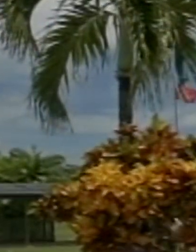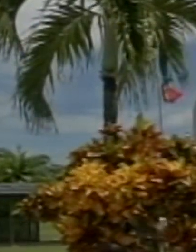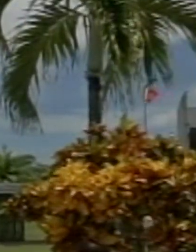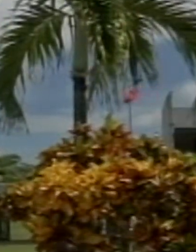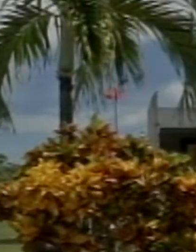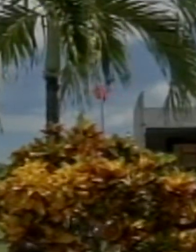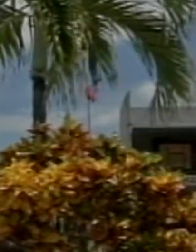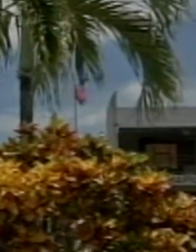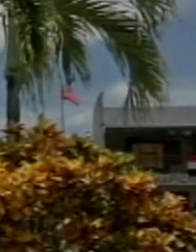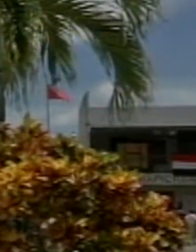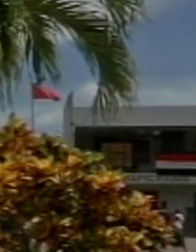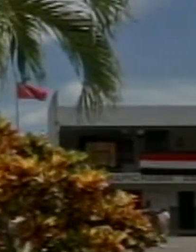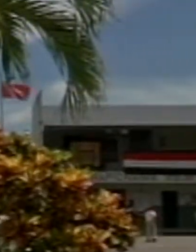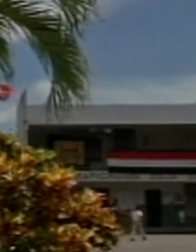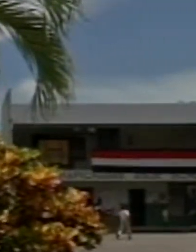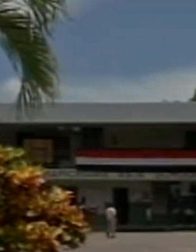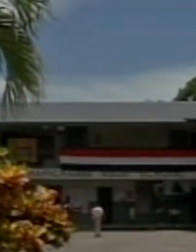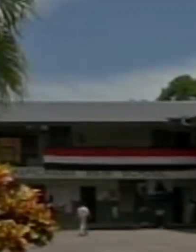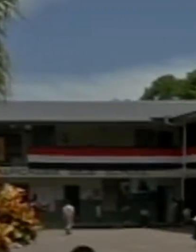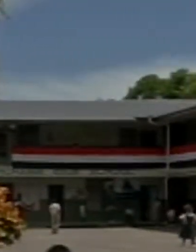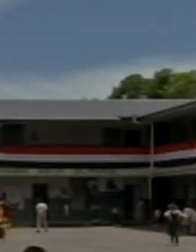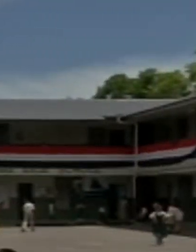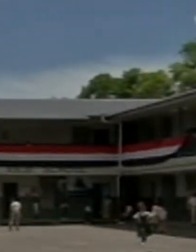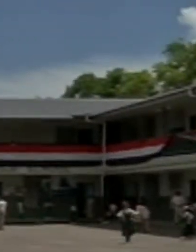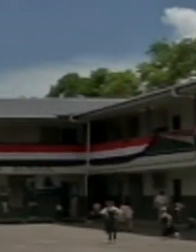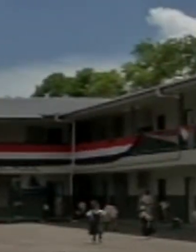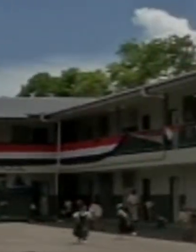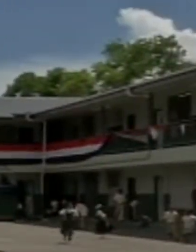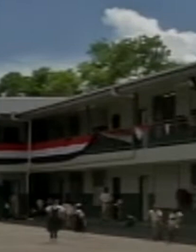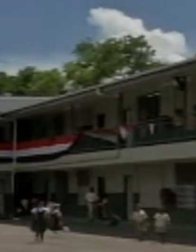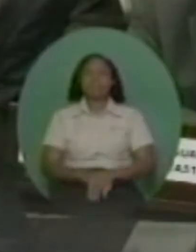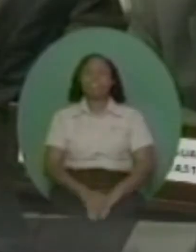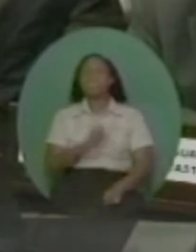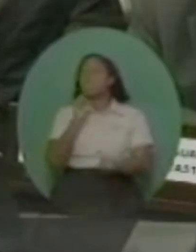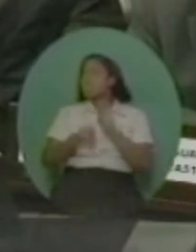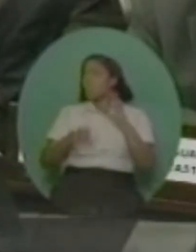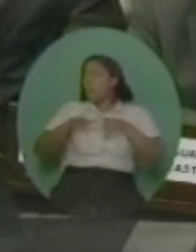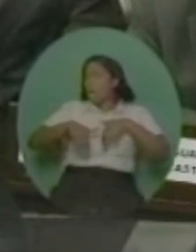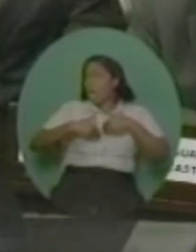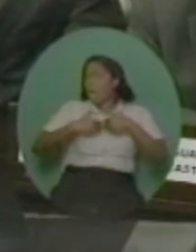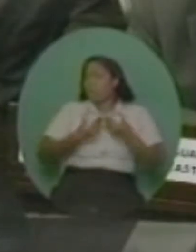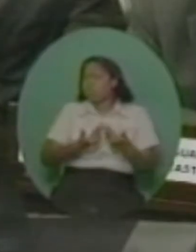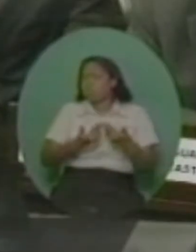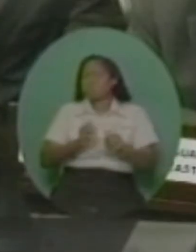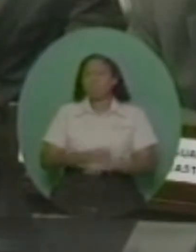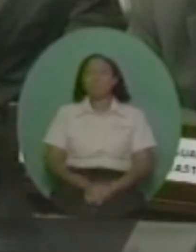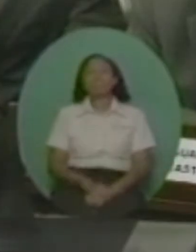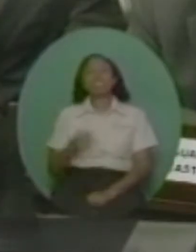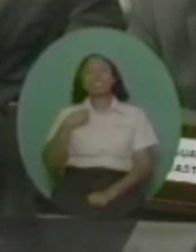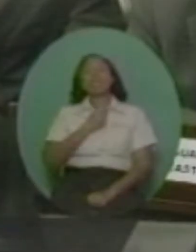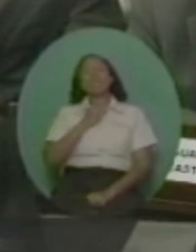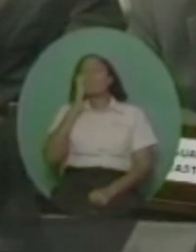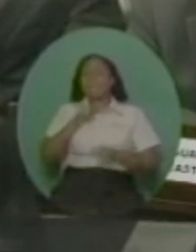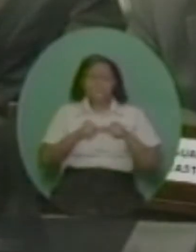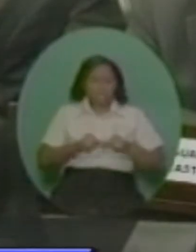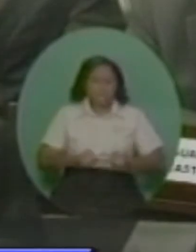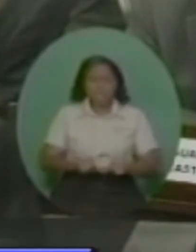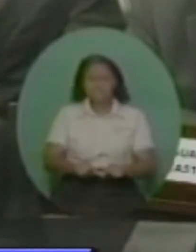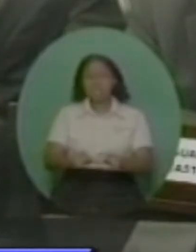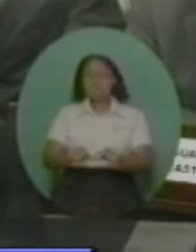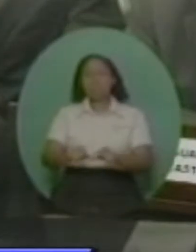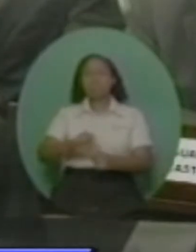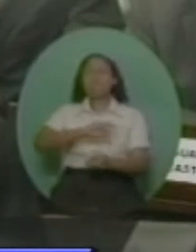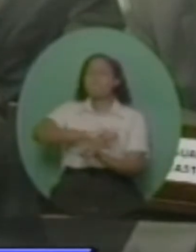share a big slice of the pie with regard to education goodies. This administration will continue to focus on curricular